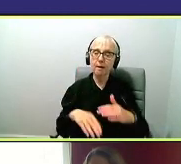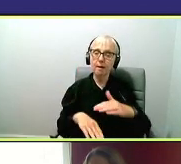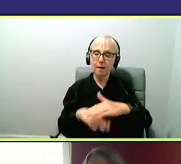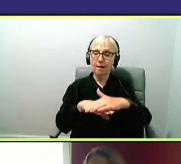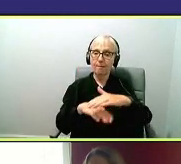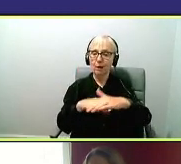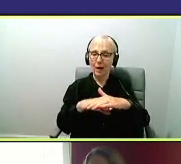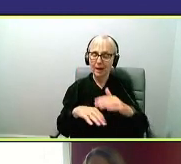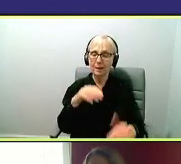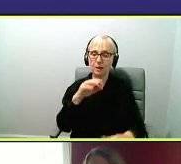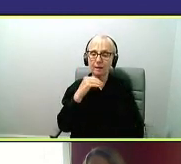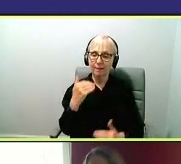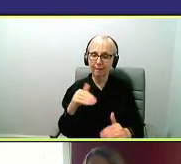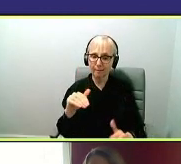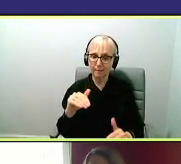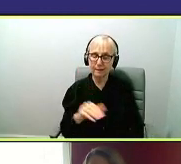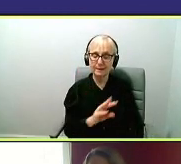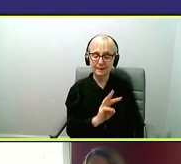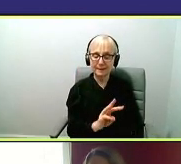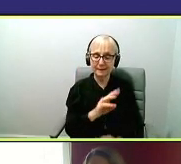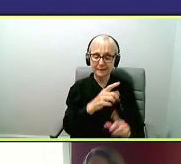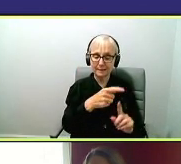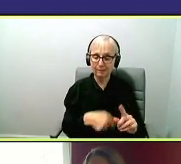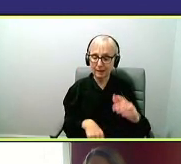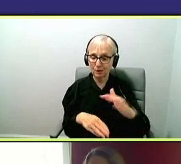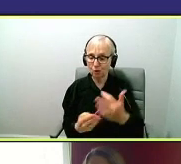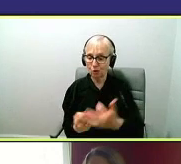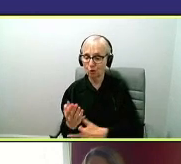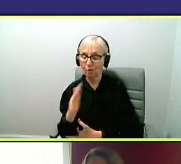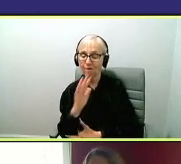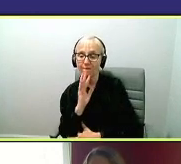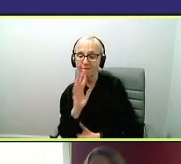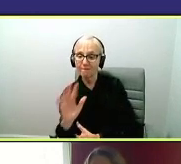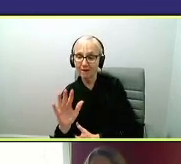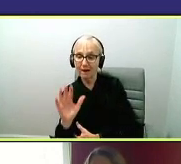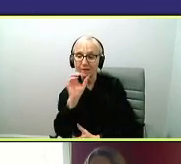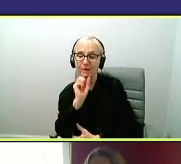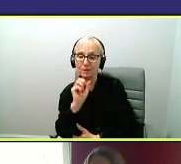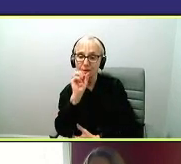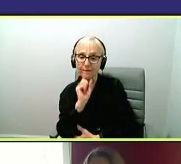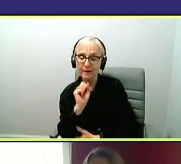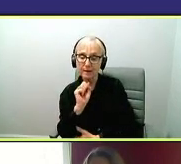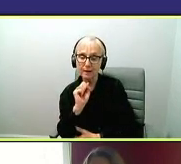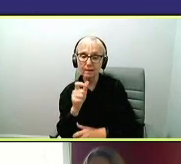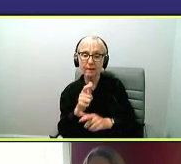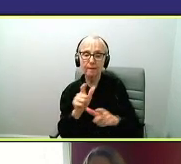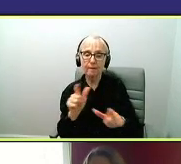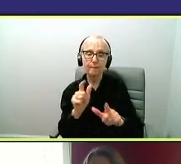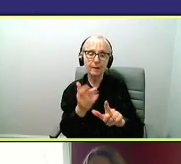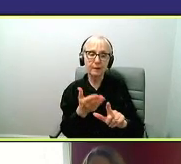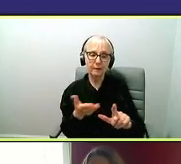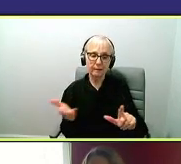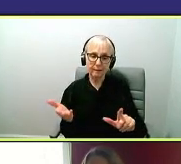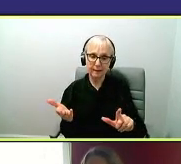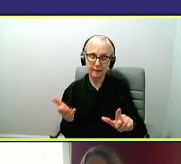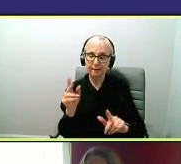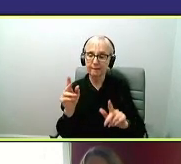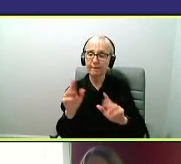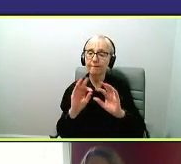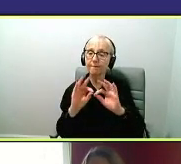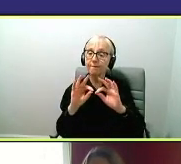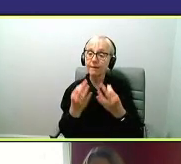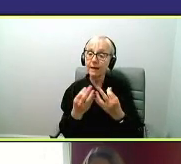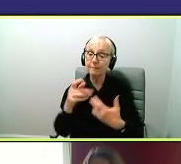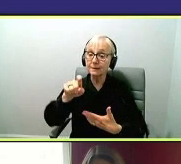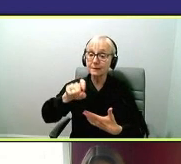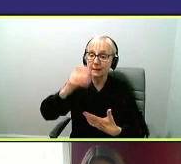limit, but it can be given to children 6 months through 5 years of age. I think the big thing that families need to know is that